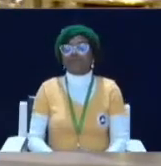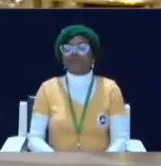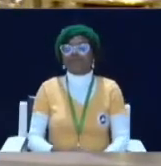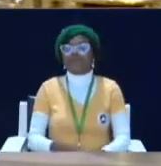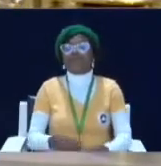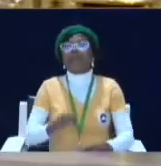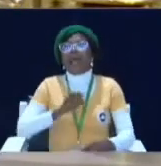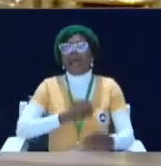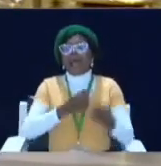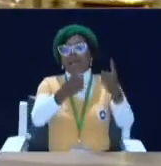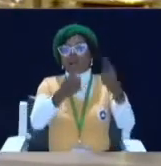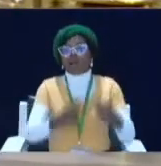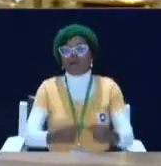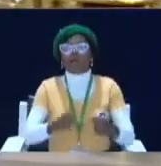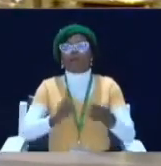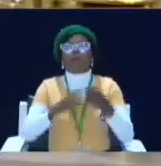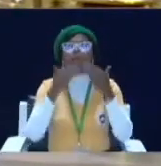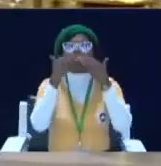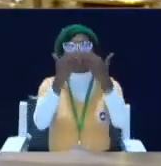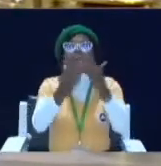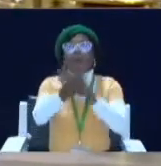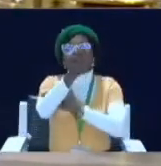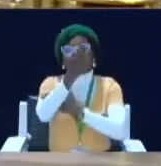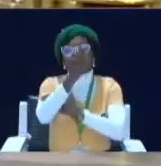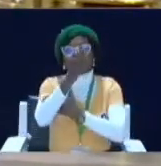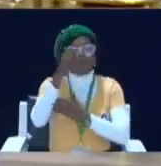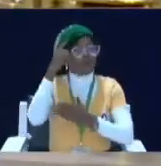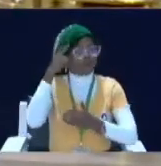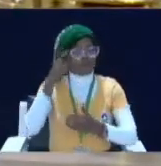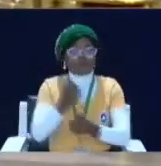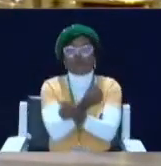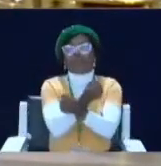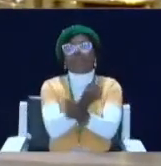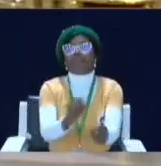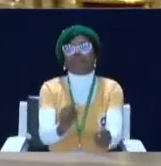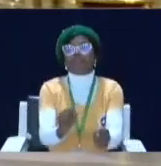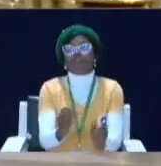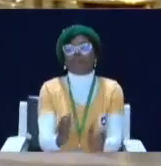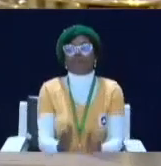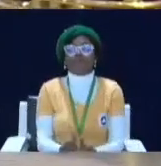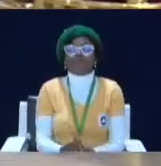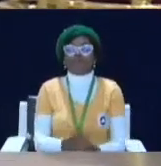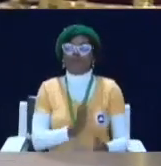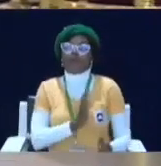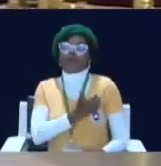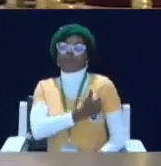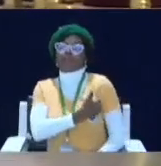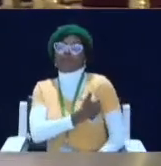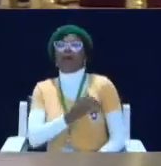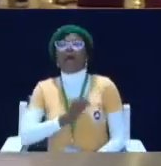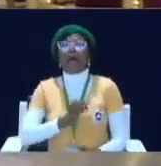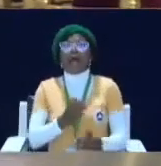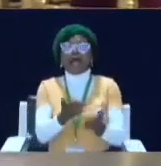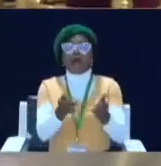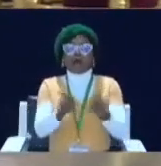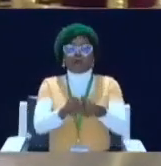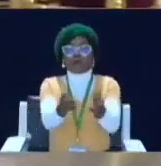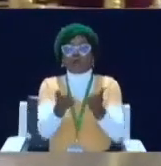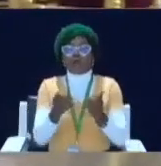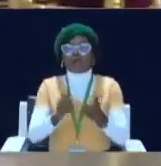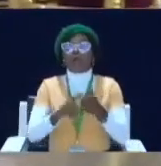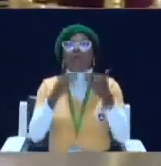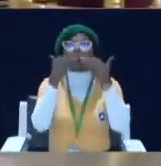Mo wa dupe lowo Olorun fun igbala okan mi. Mo de wa dupe wipe